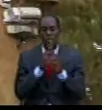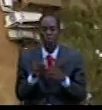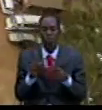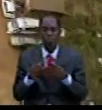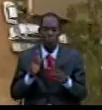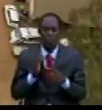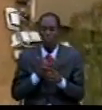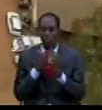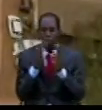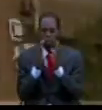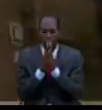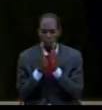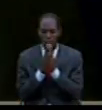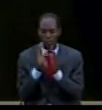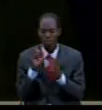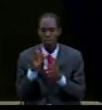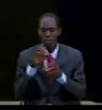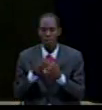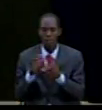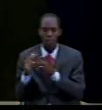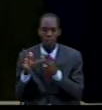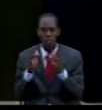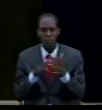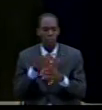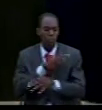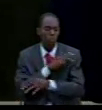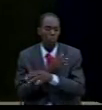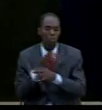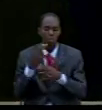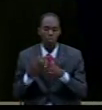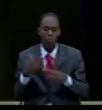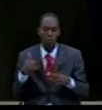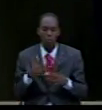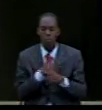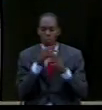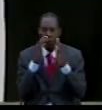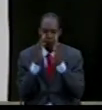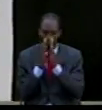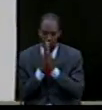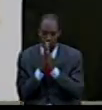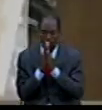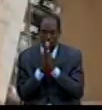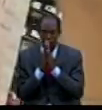In Jesus' mighty name we pray. Amen.